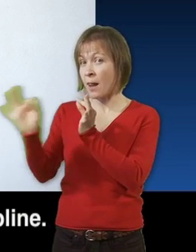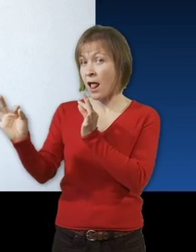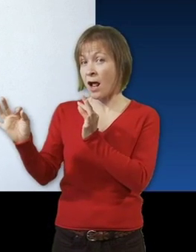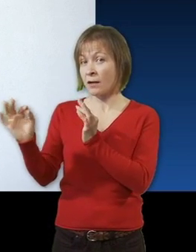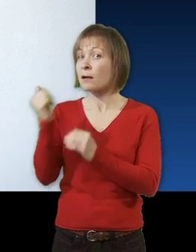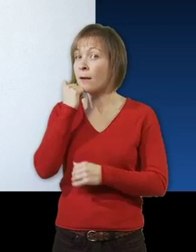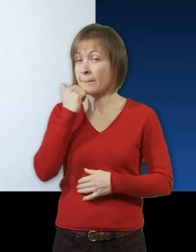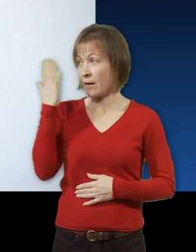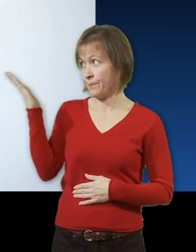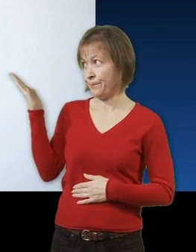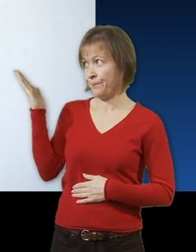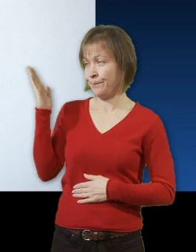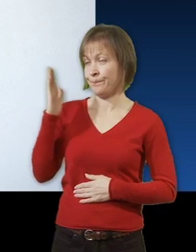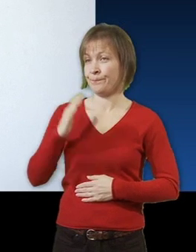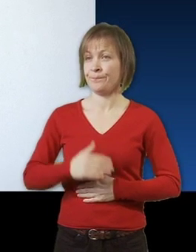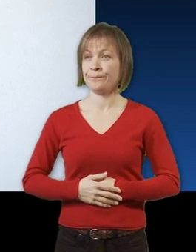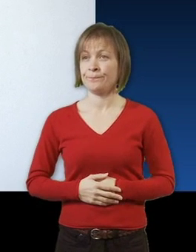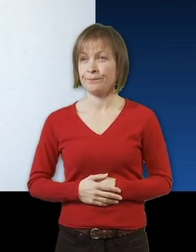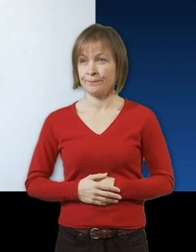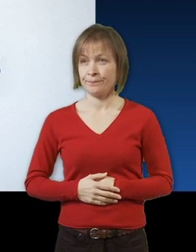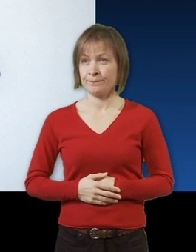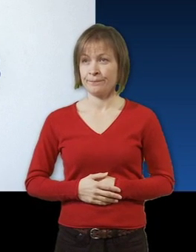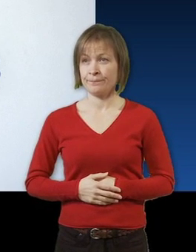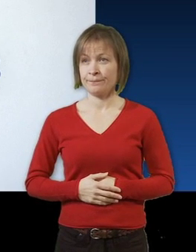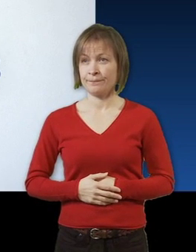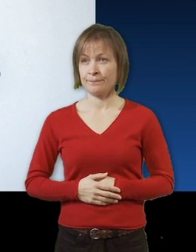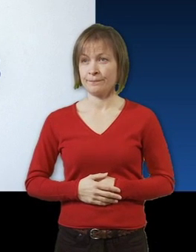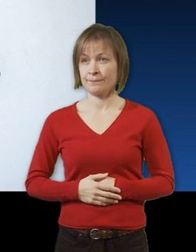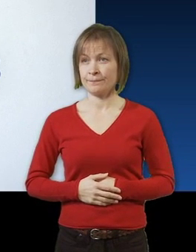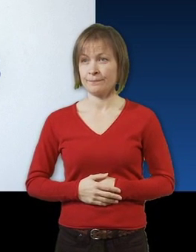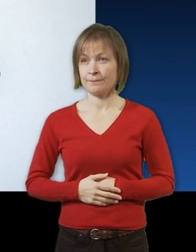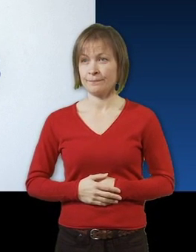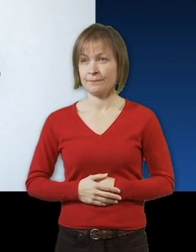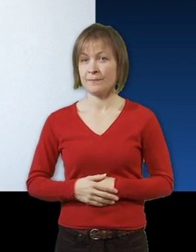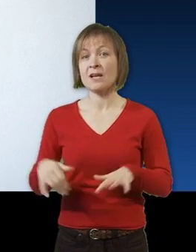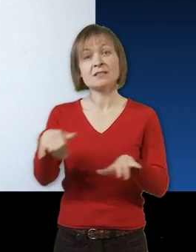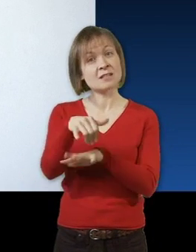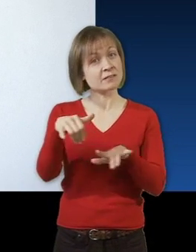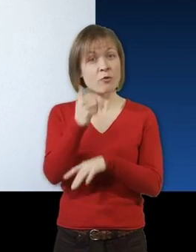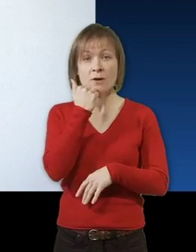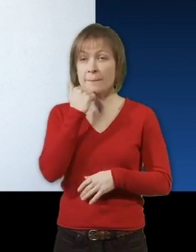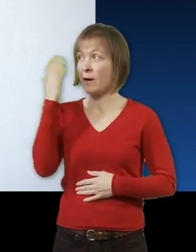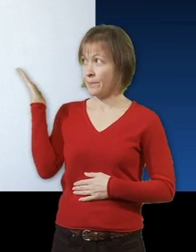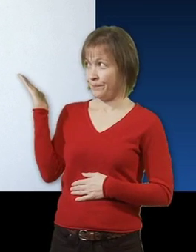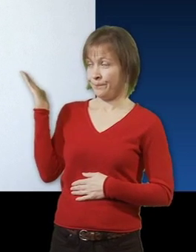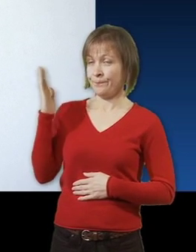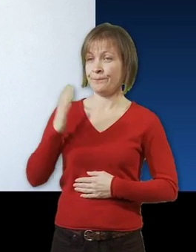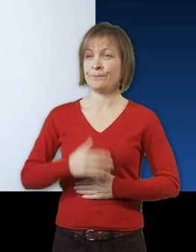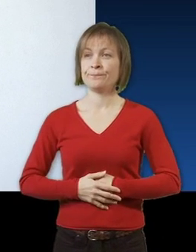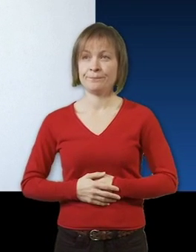helpline. Telephone 0800 22 44 88. Text phone users